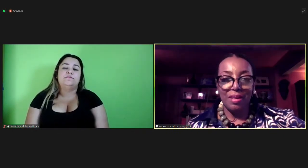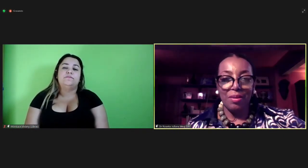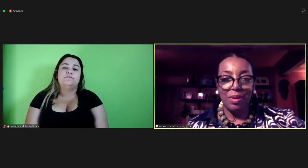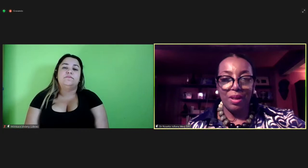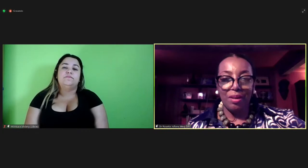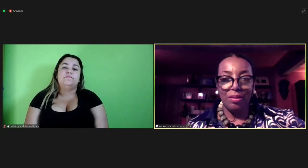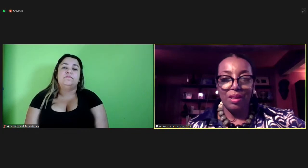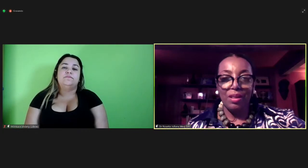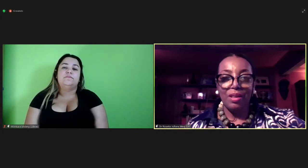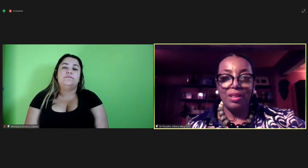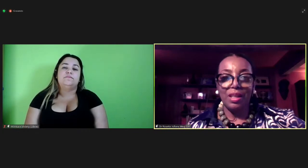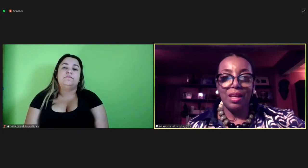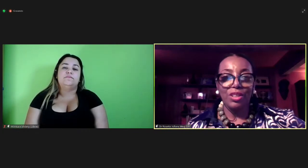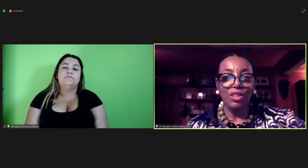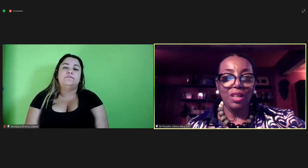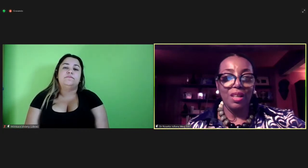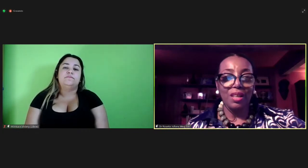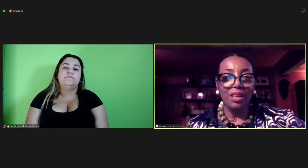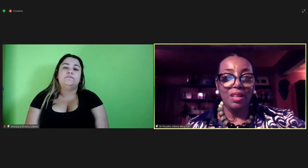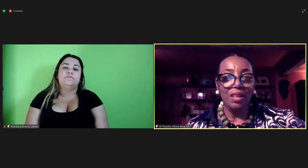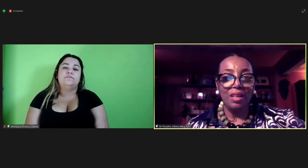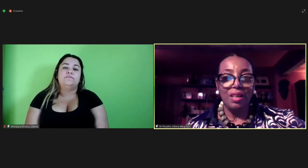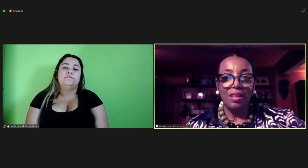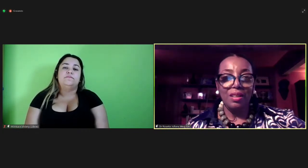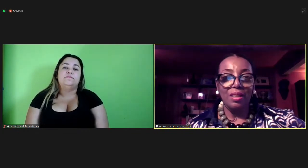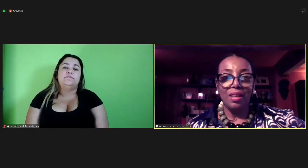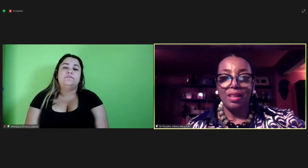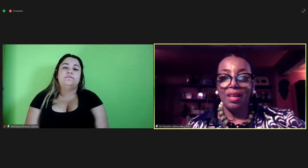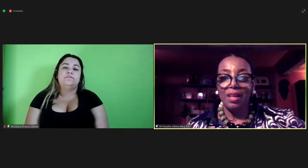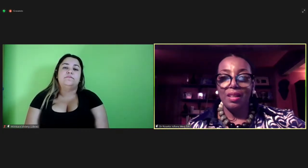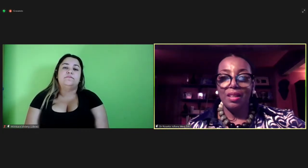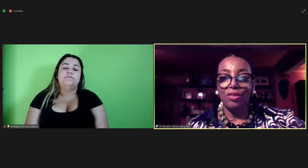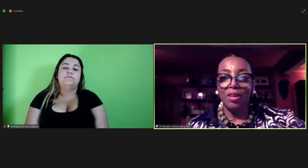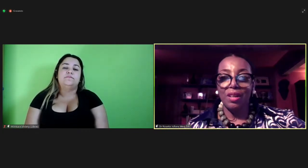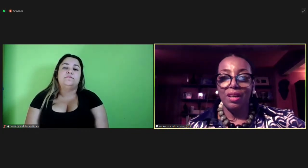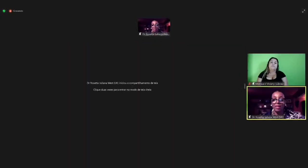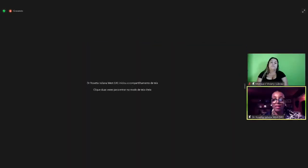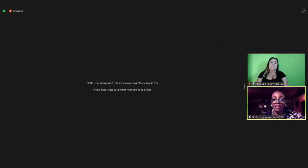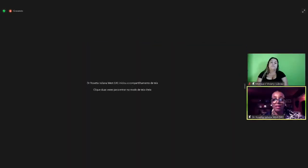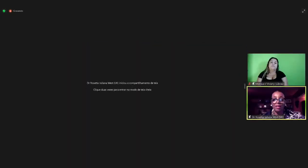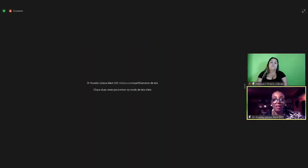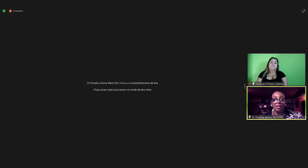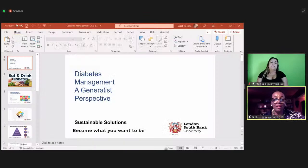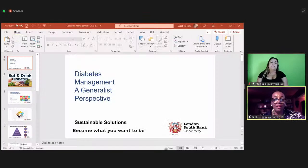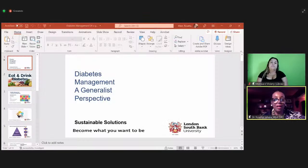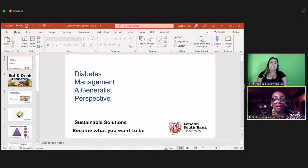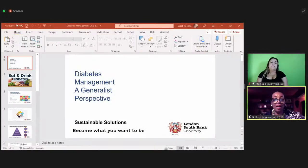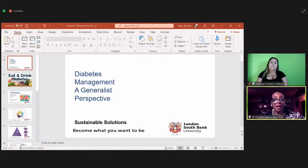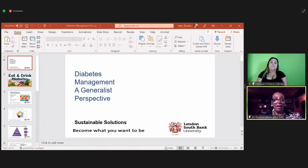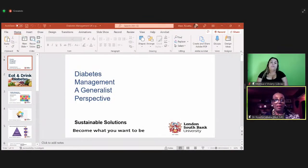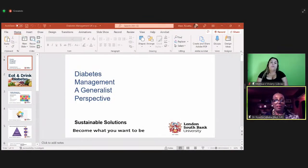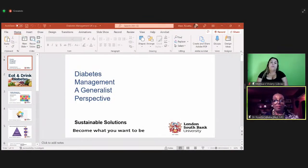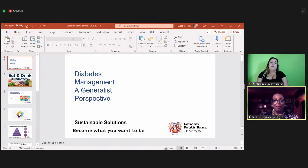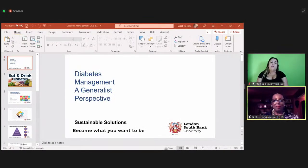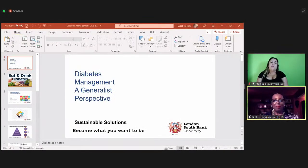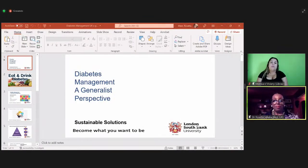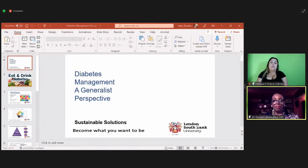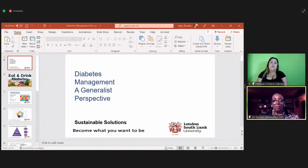Technology. Here we go. Slide share. That. Let's try again.